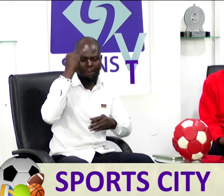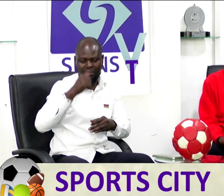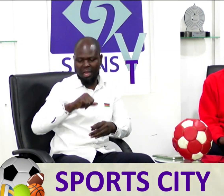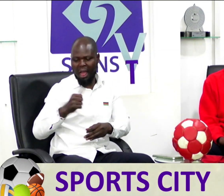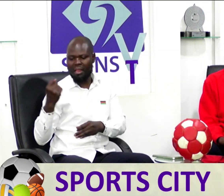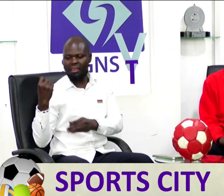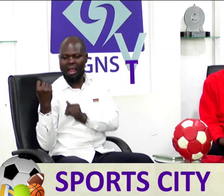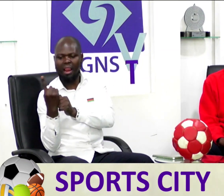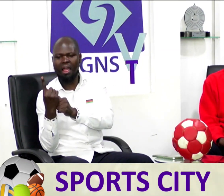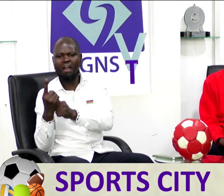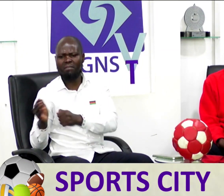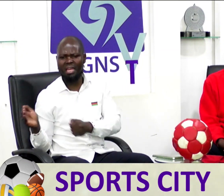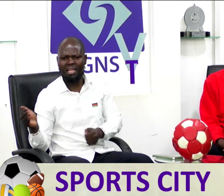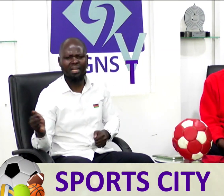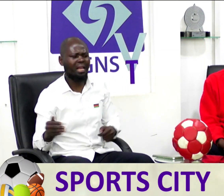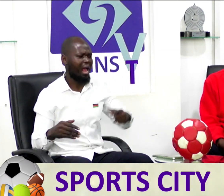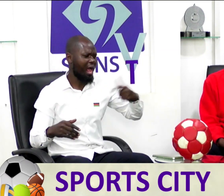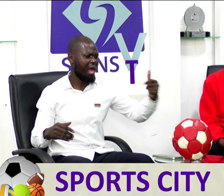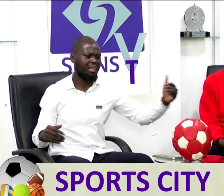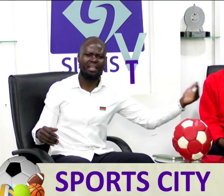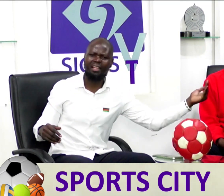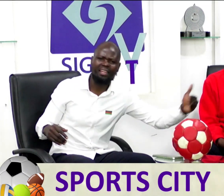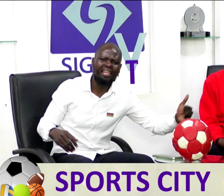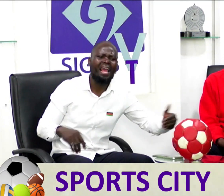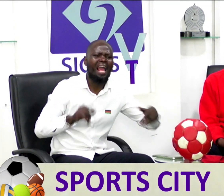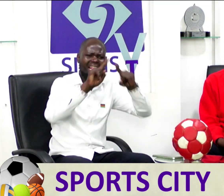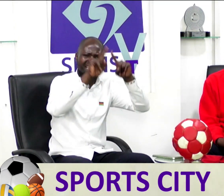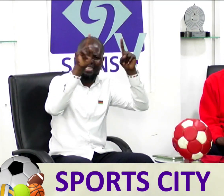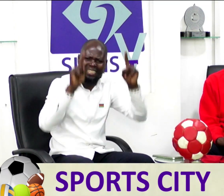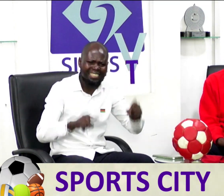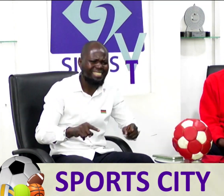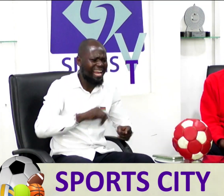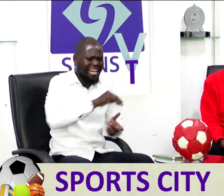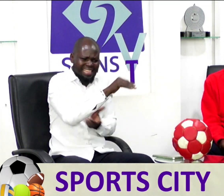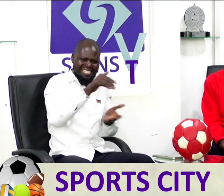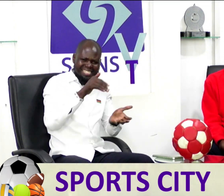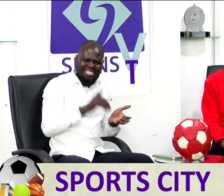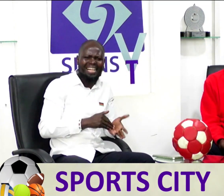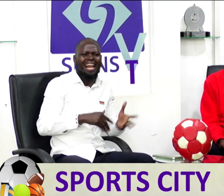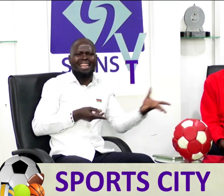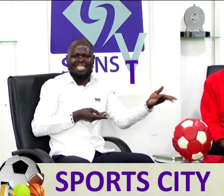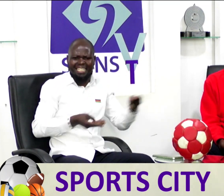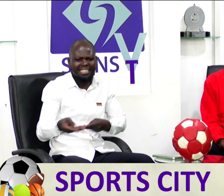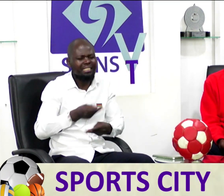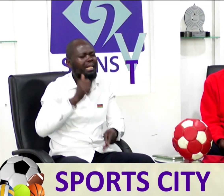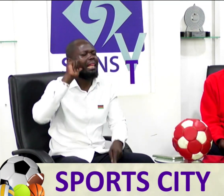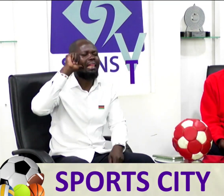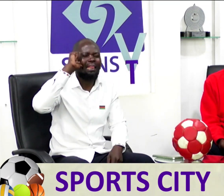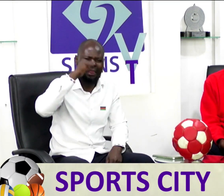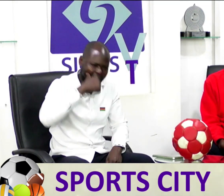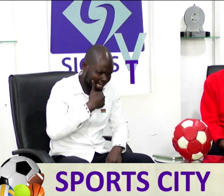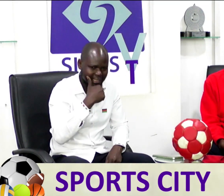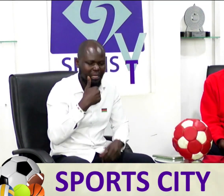they really had a really good cooperation. The number 11, they really tried